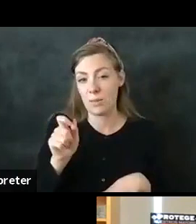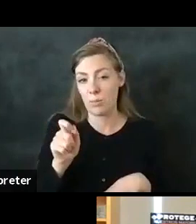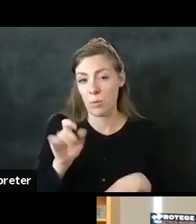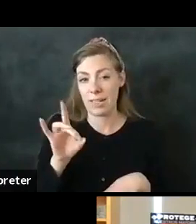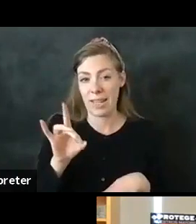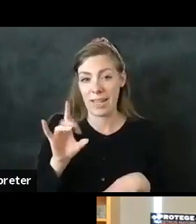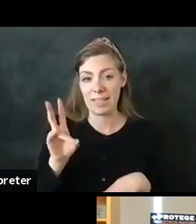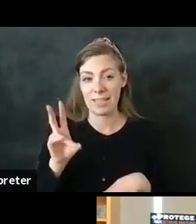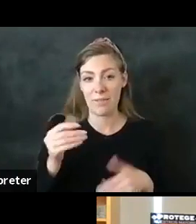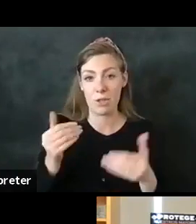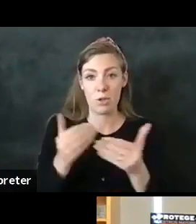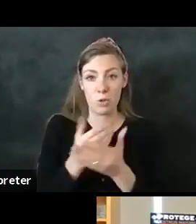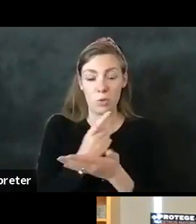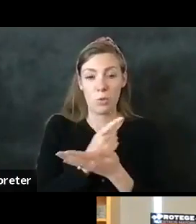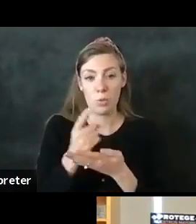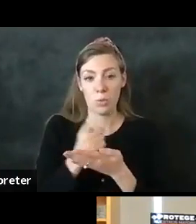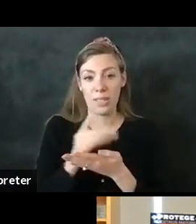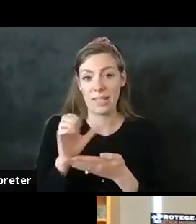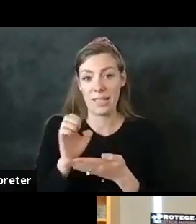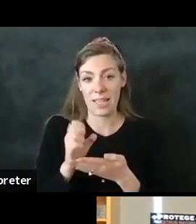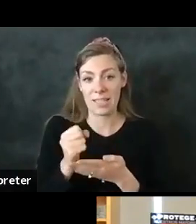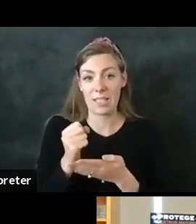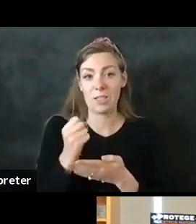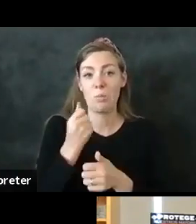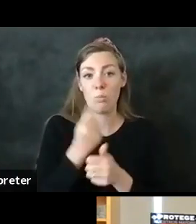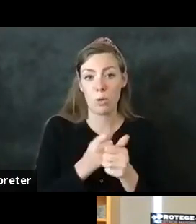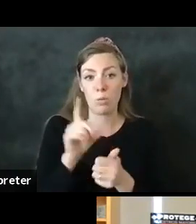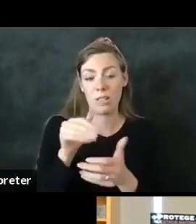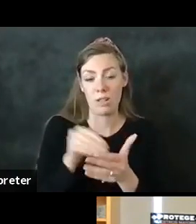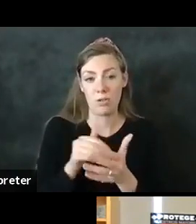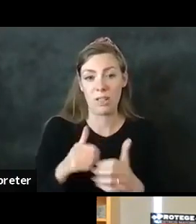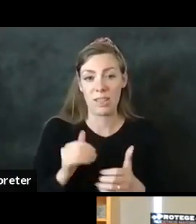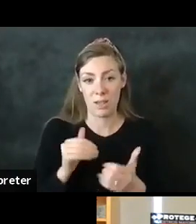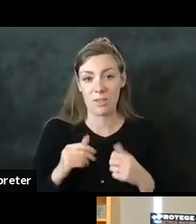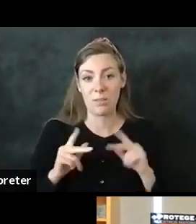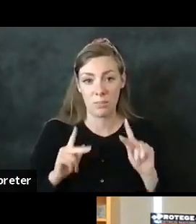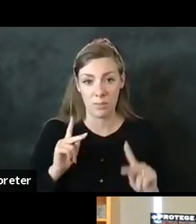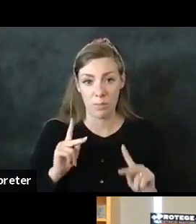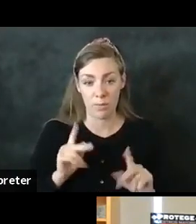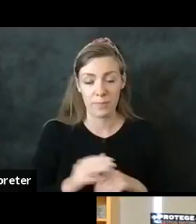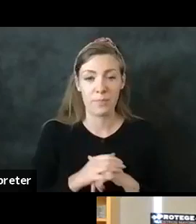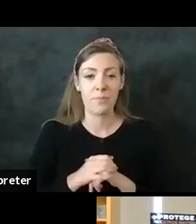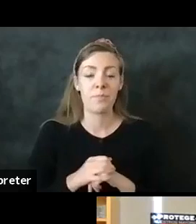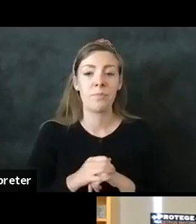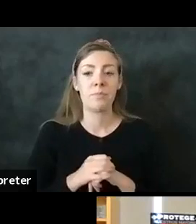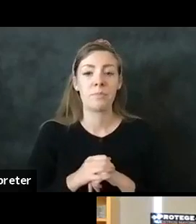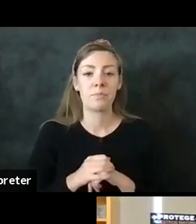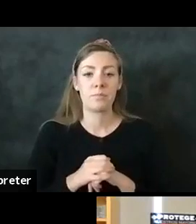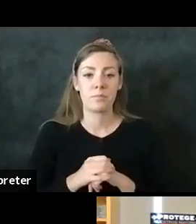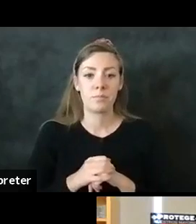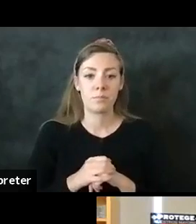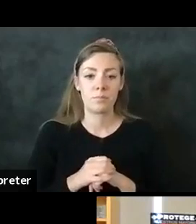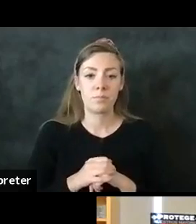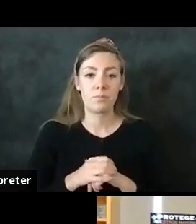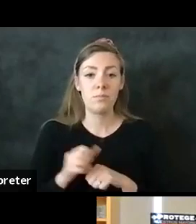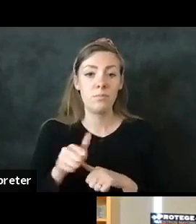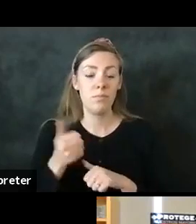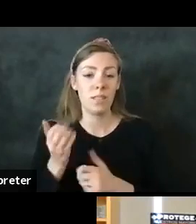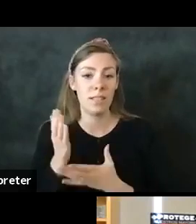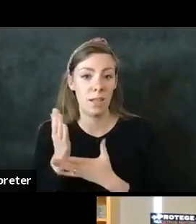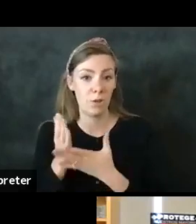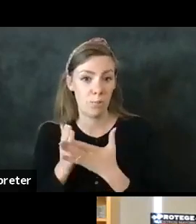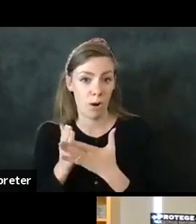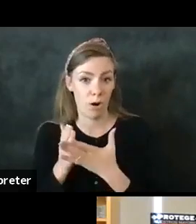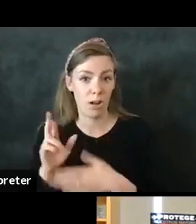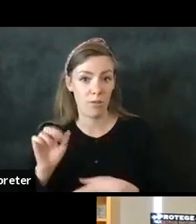new weekly cases per 100,000 people, according to CDC. The upper part of this case rate,